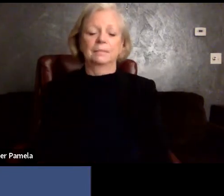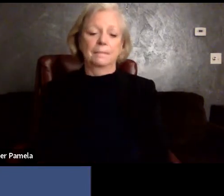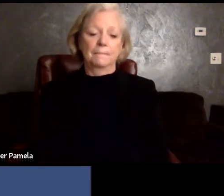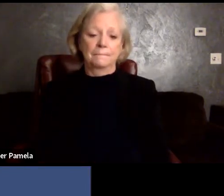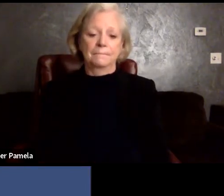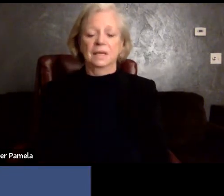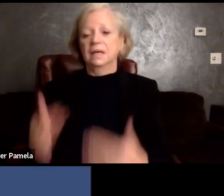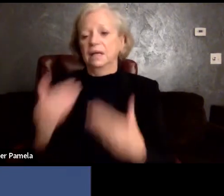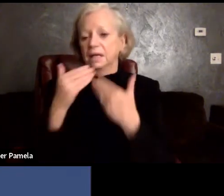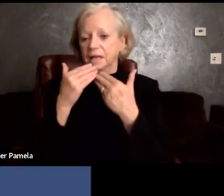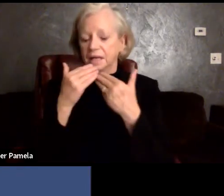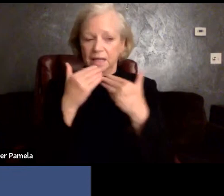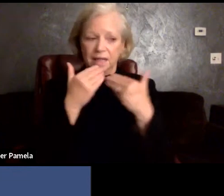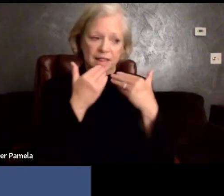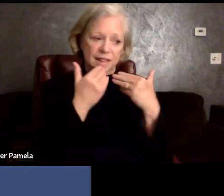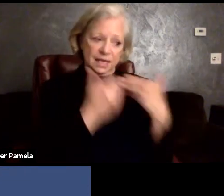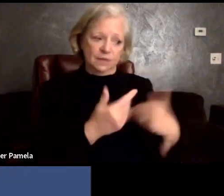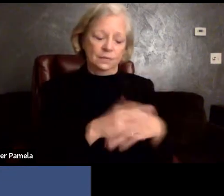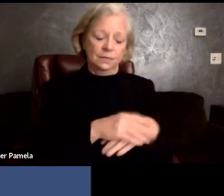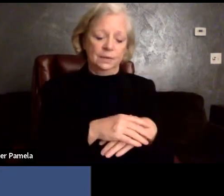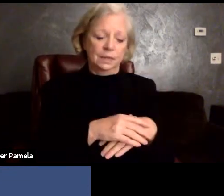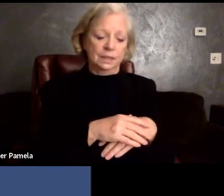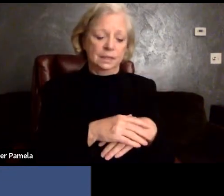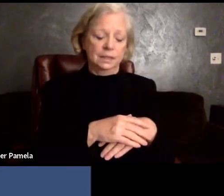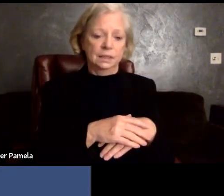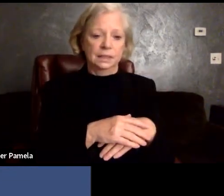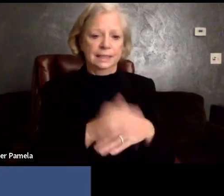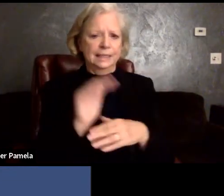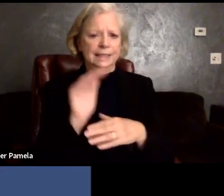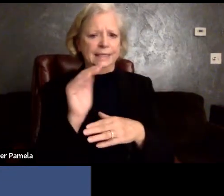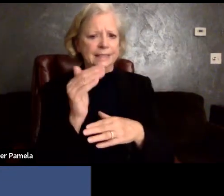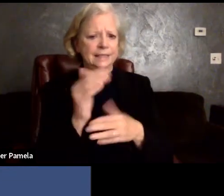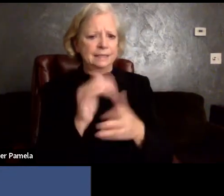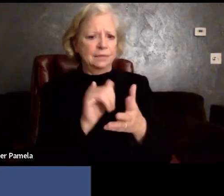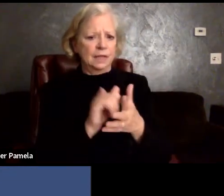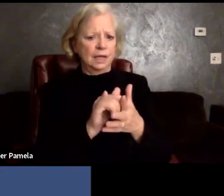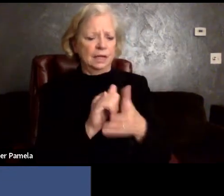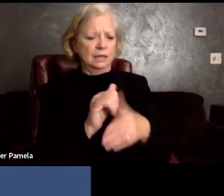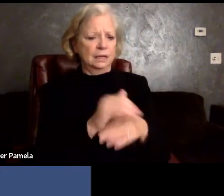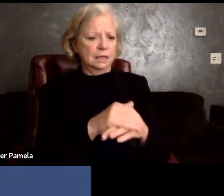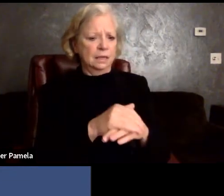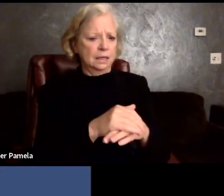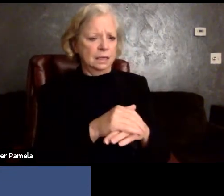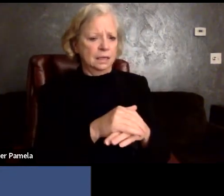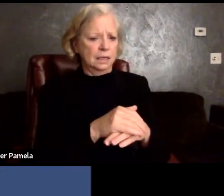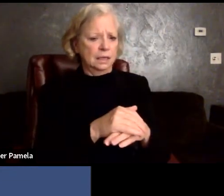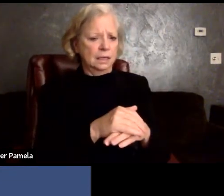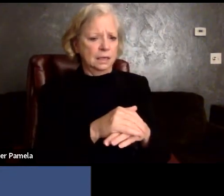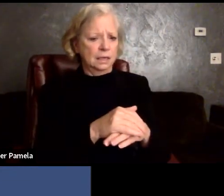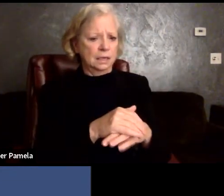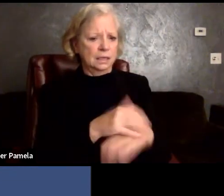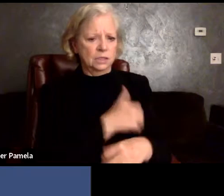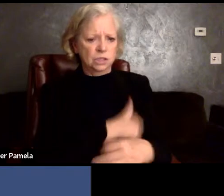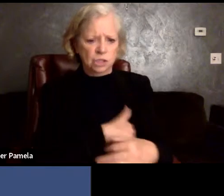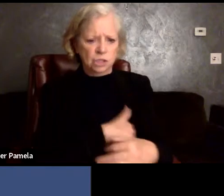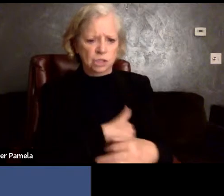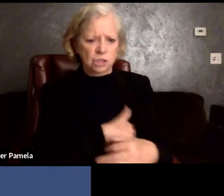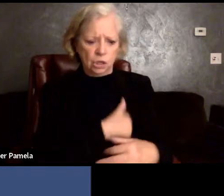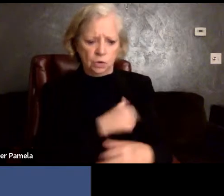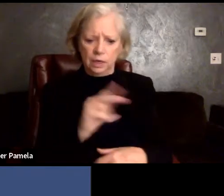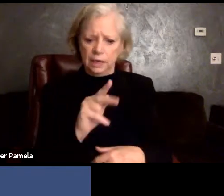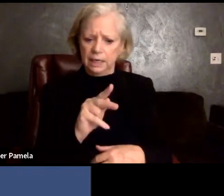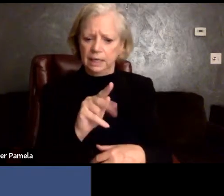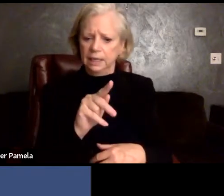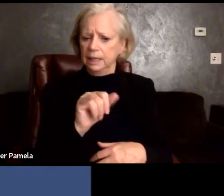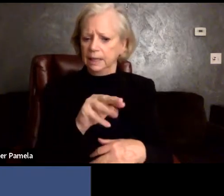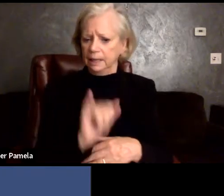Thank you. And it looked like there was asking, sorry, Kimmy, do we want to hold this to the end, or is